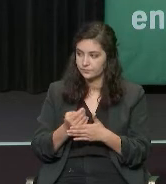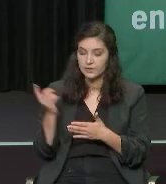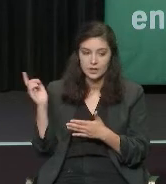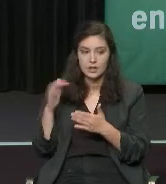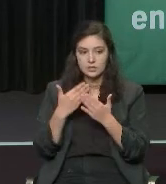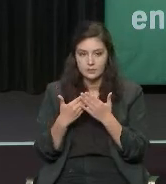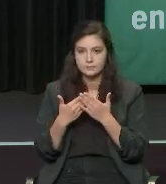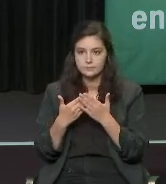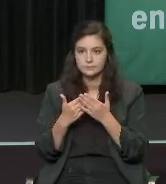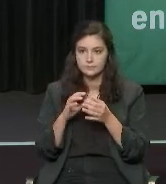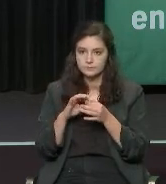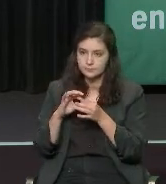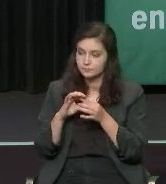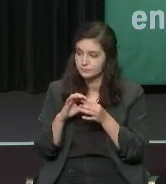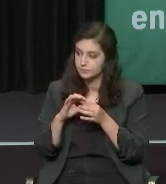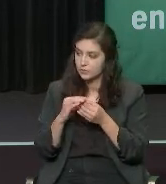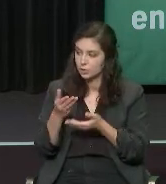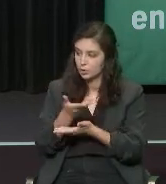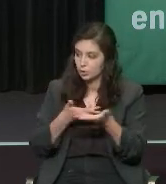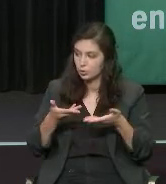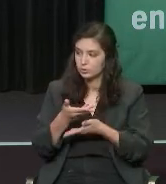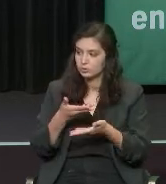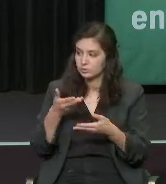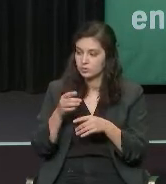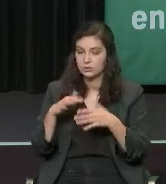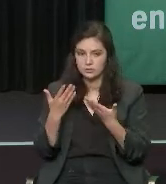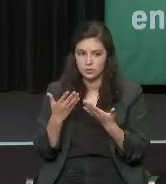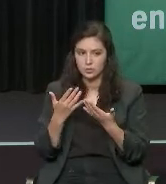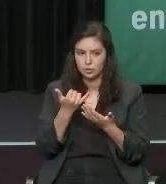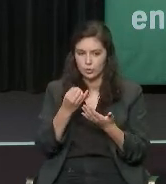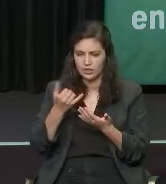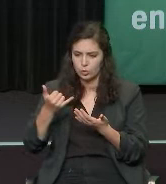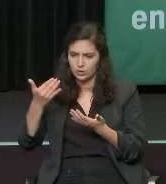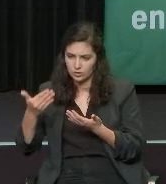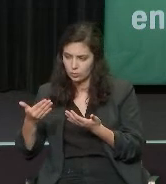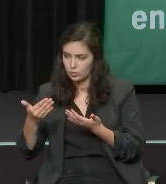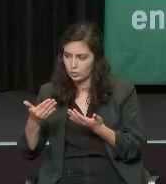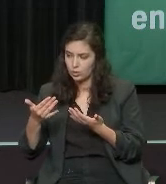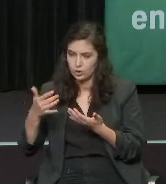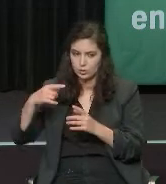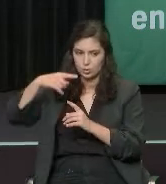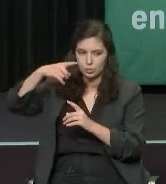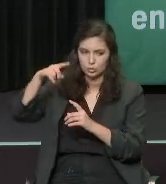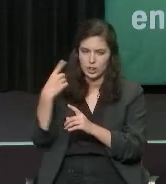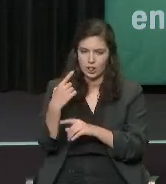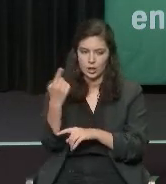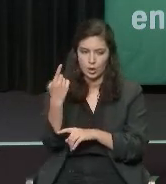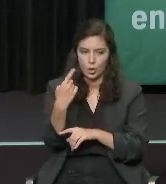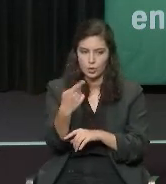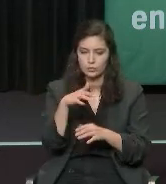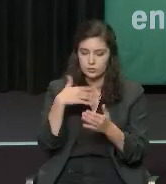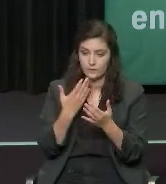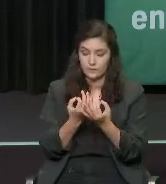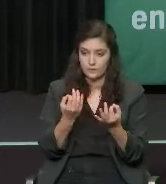unprecedented international effort to collaborate on biomass measurements. So in 2021, and ahead of COP26 in Glasgow, and ahead of